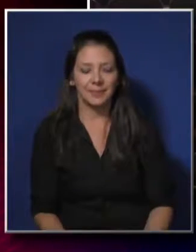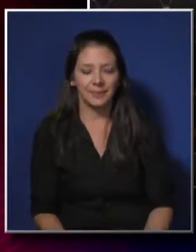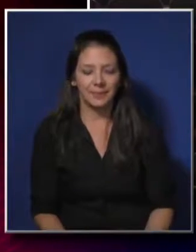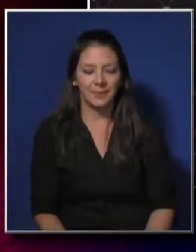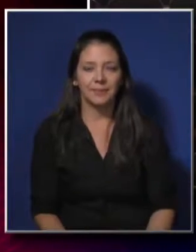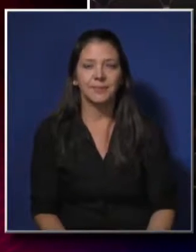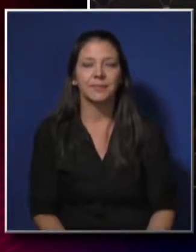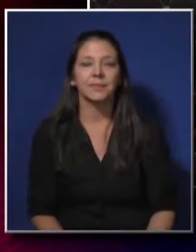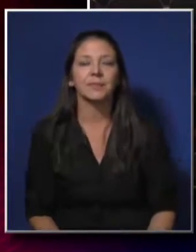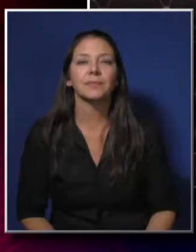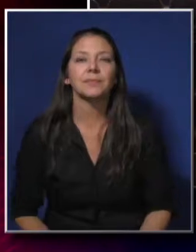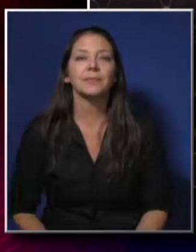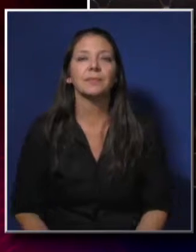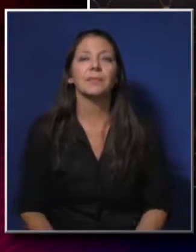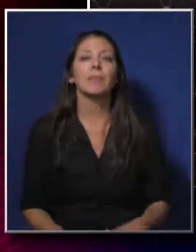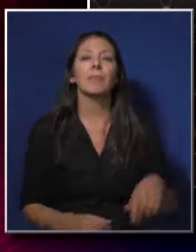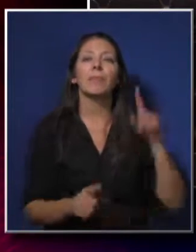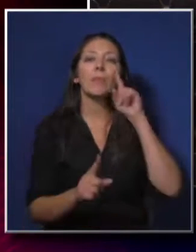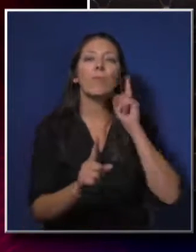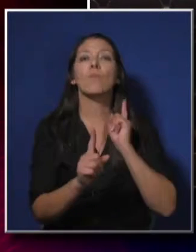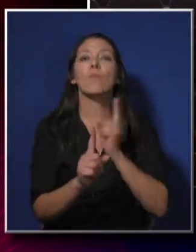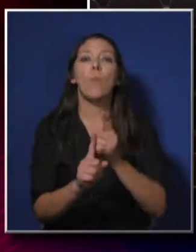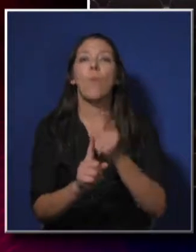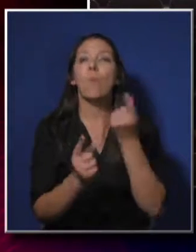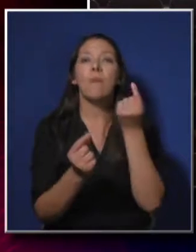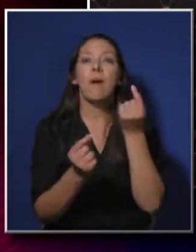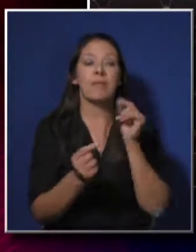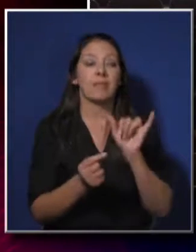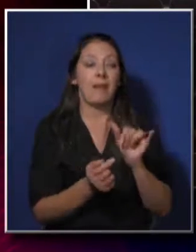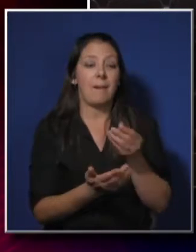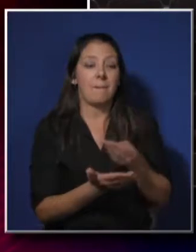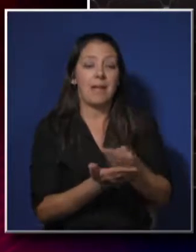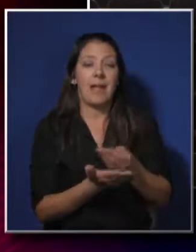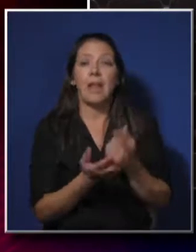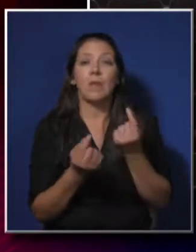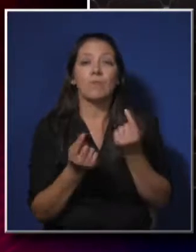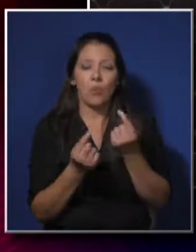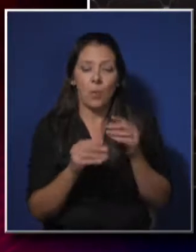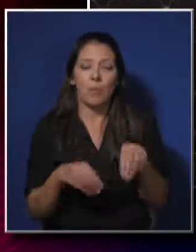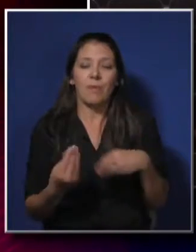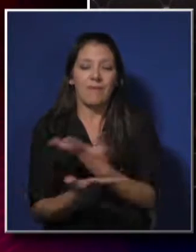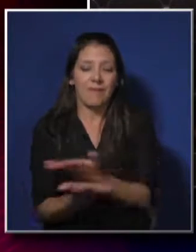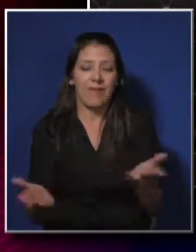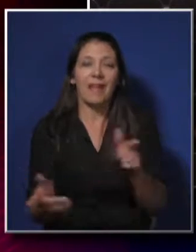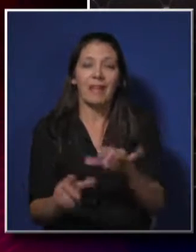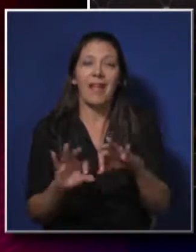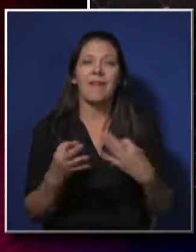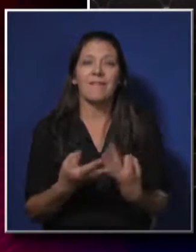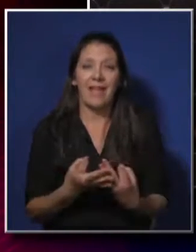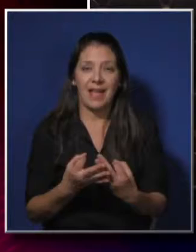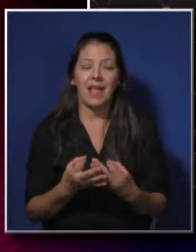The goal of those funds were to provide 20 families participation in this day camp.